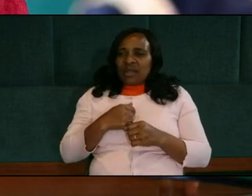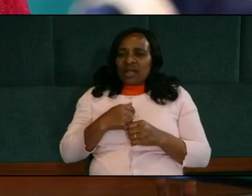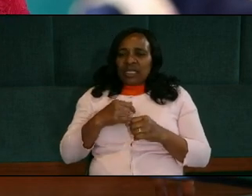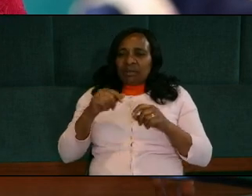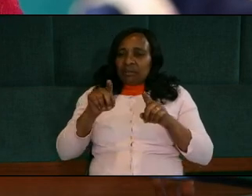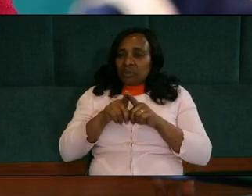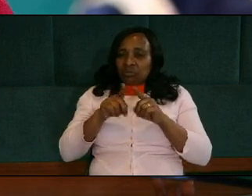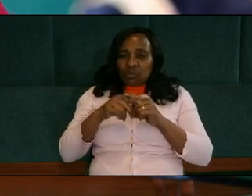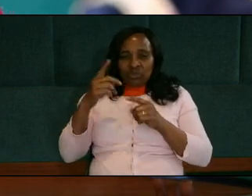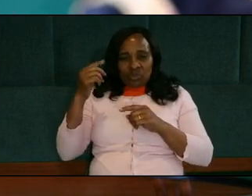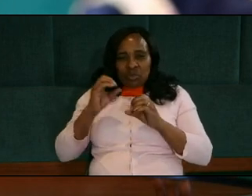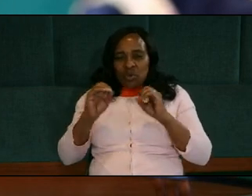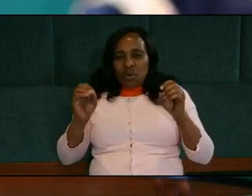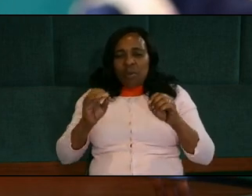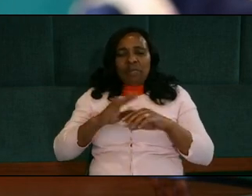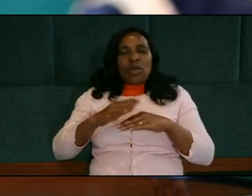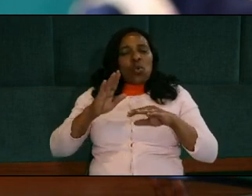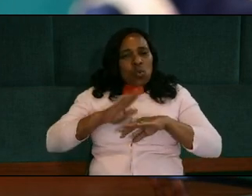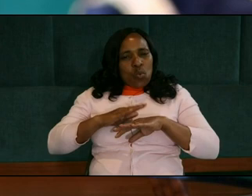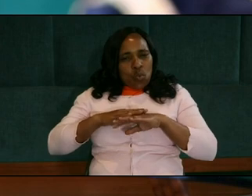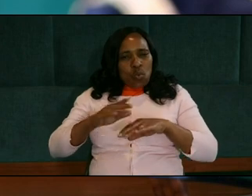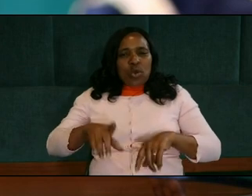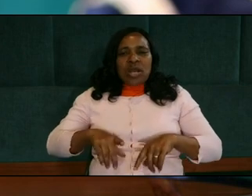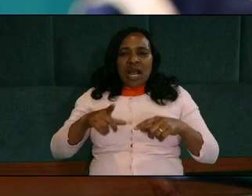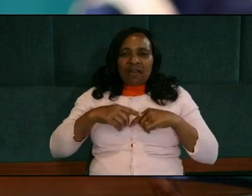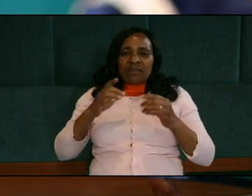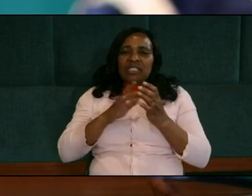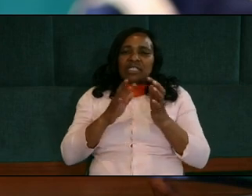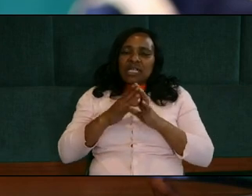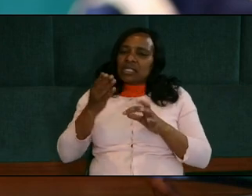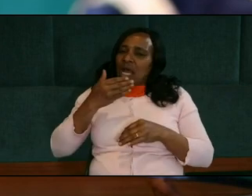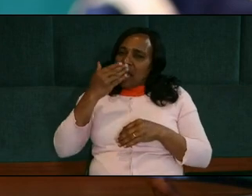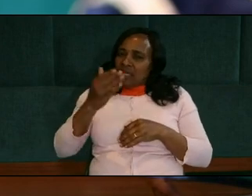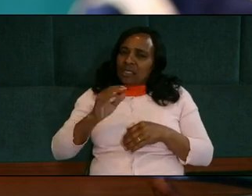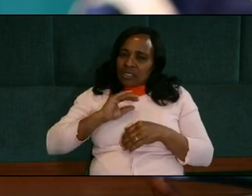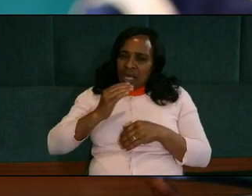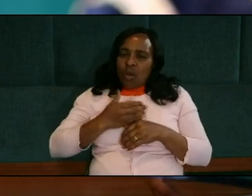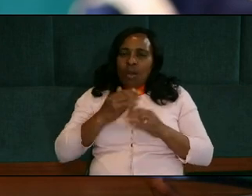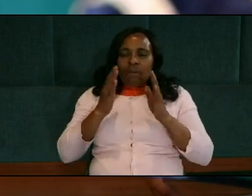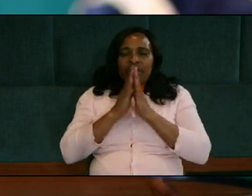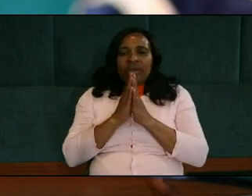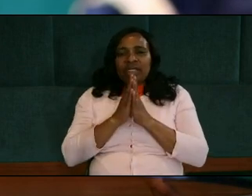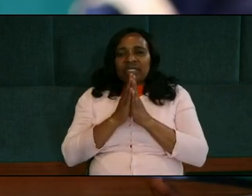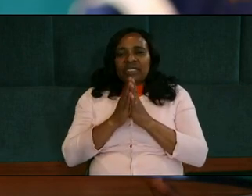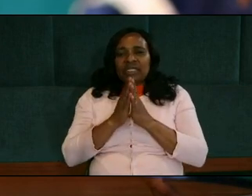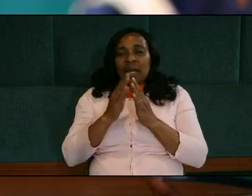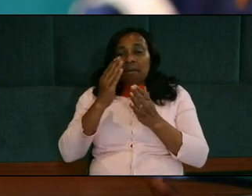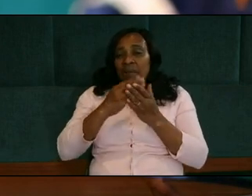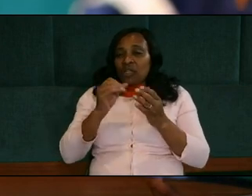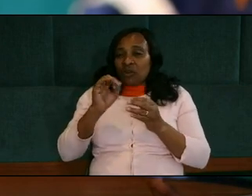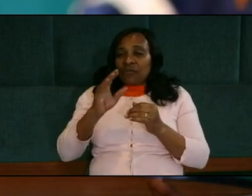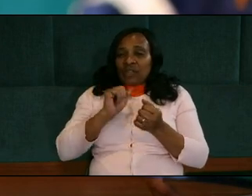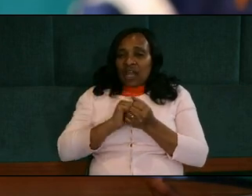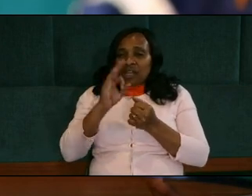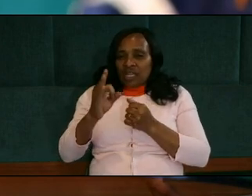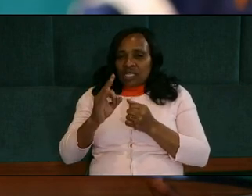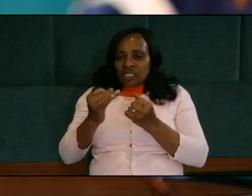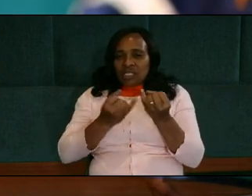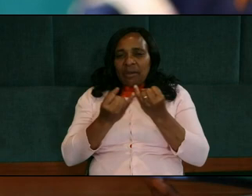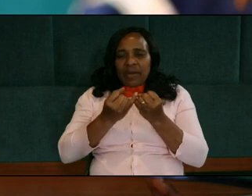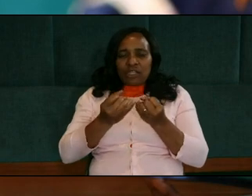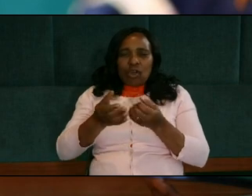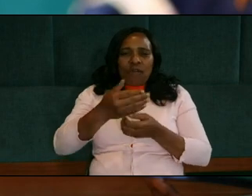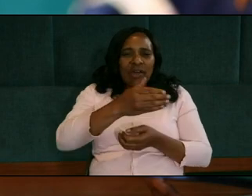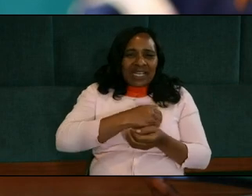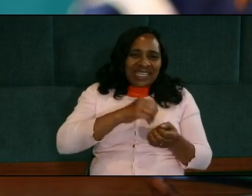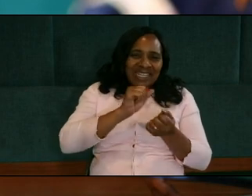says. "I am living a good life. Jesus has answered our prayers." Part of the 13th Sabbath offering 3 years